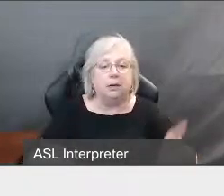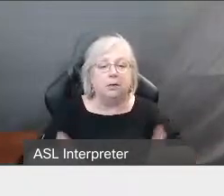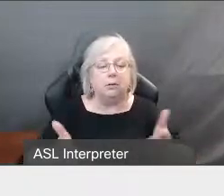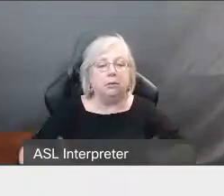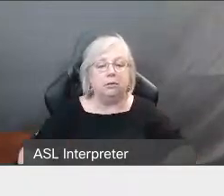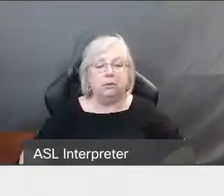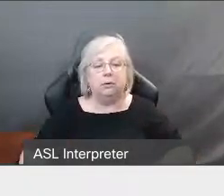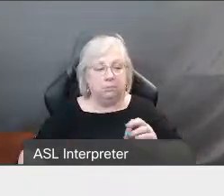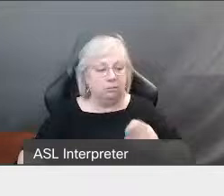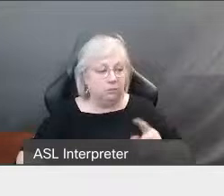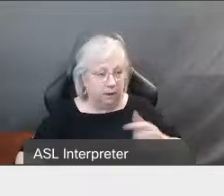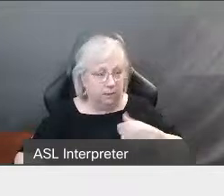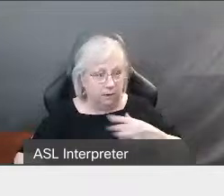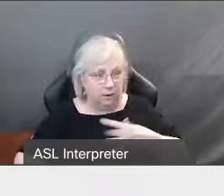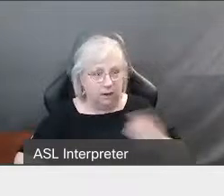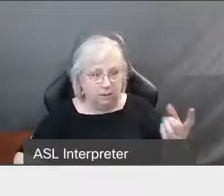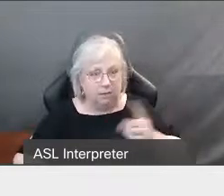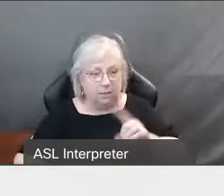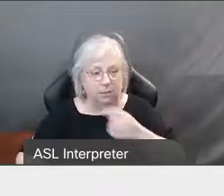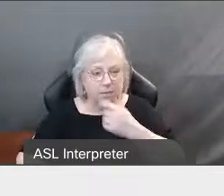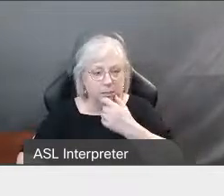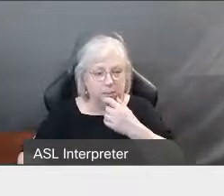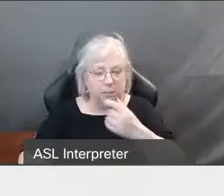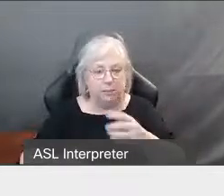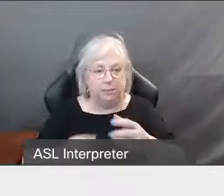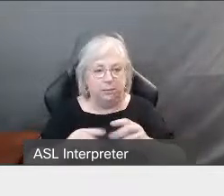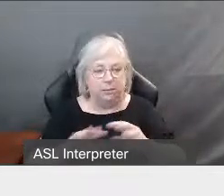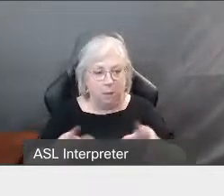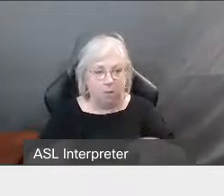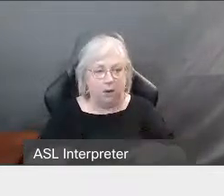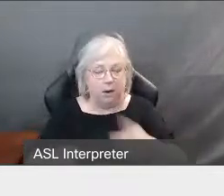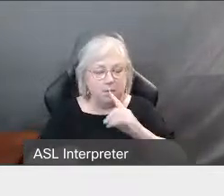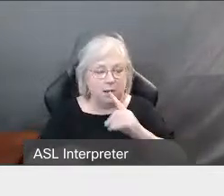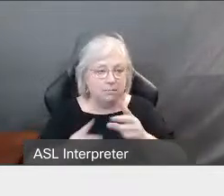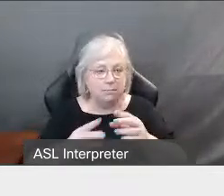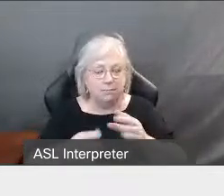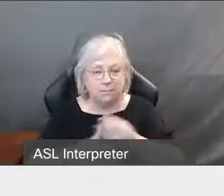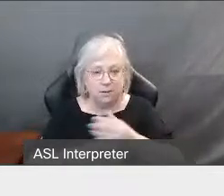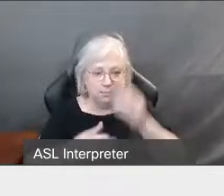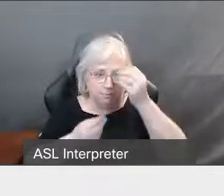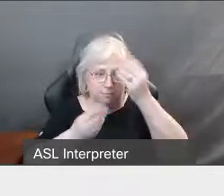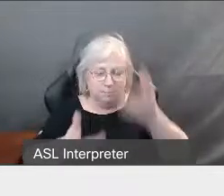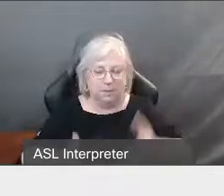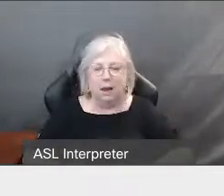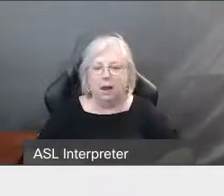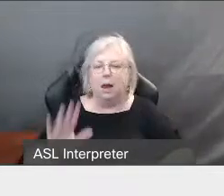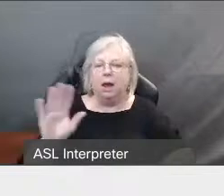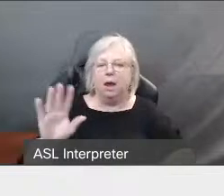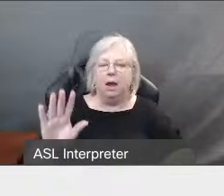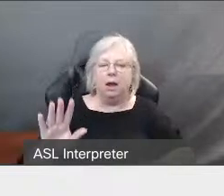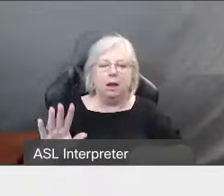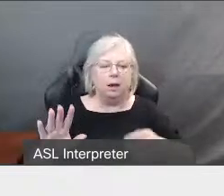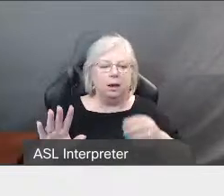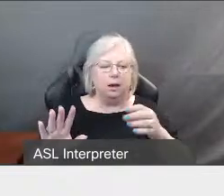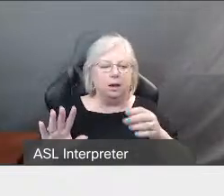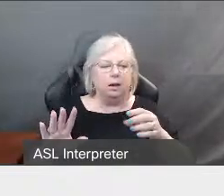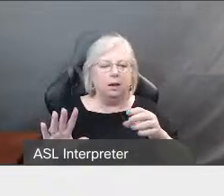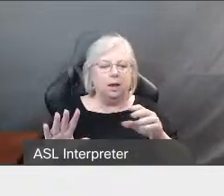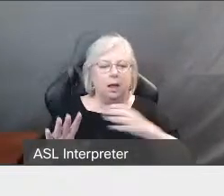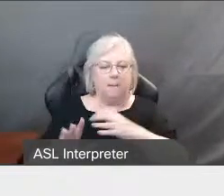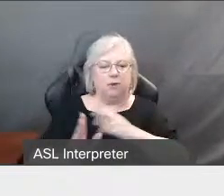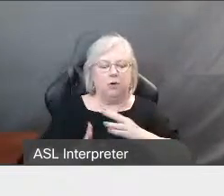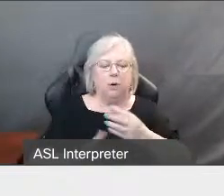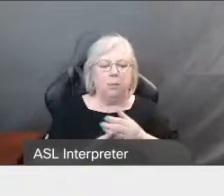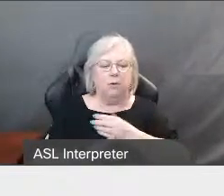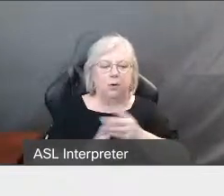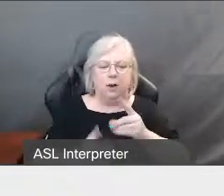Okay, yeah, if you'd like to approach the podium and share with us a little bit about this particular project. Hey, Mr. Chair, before he does that, can we can